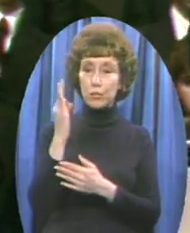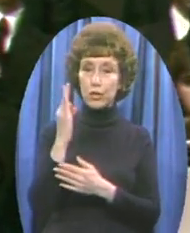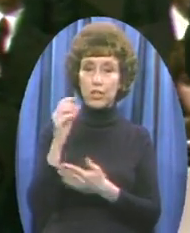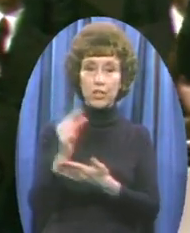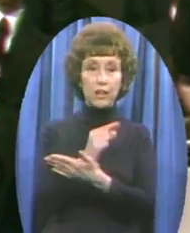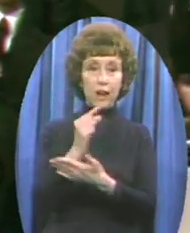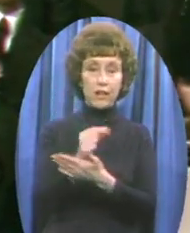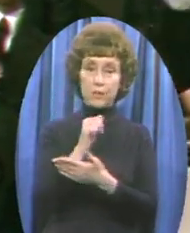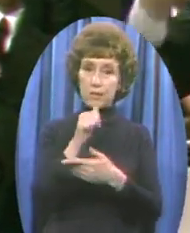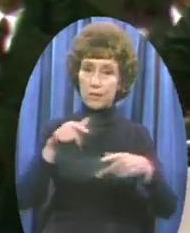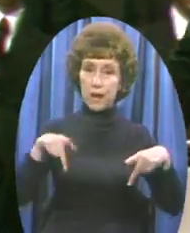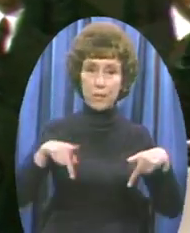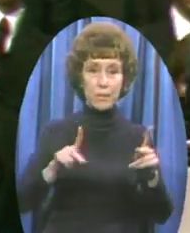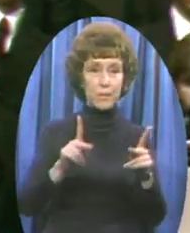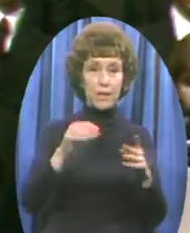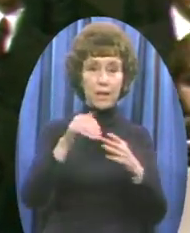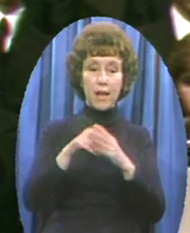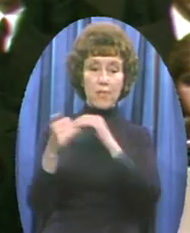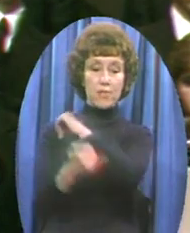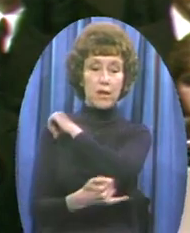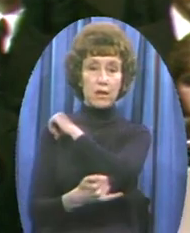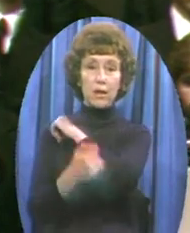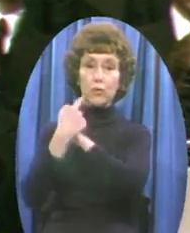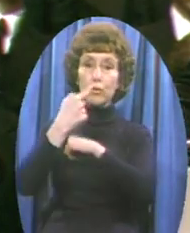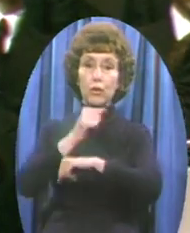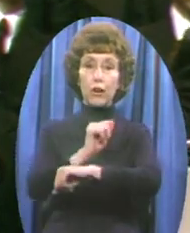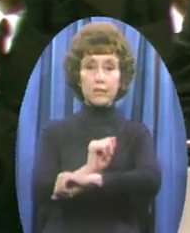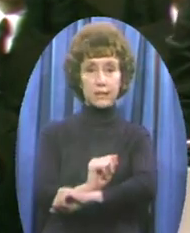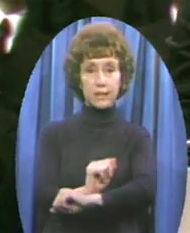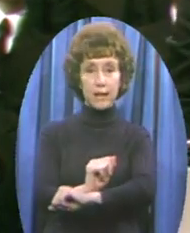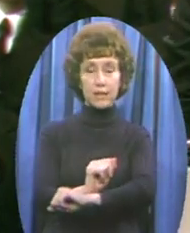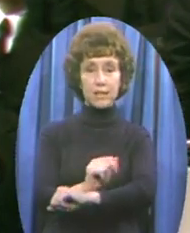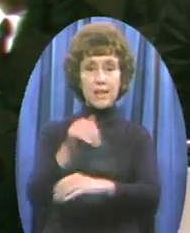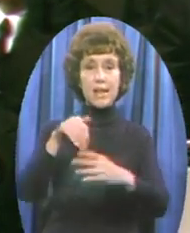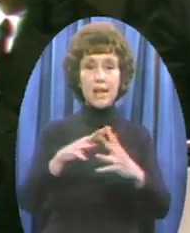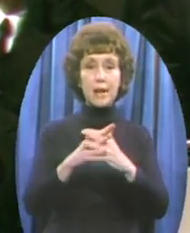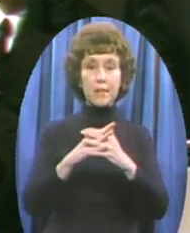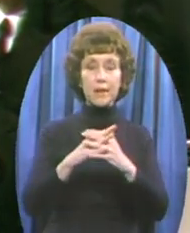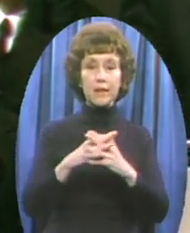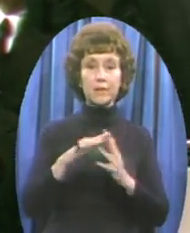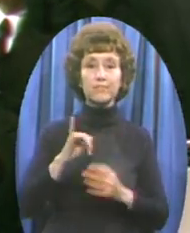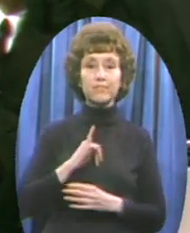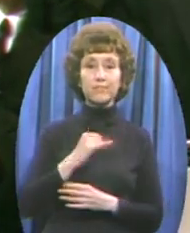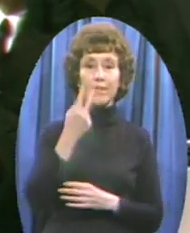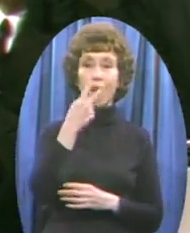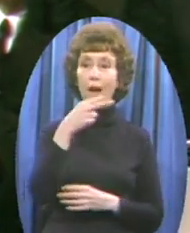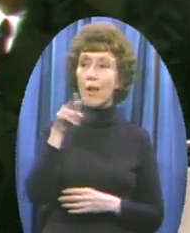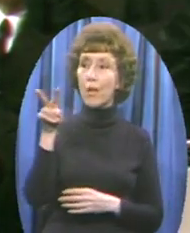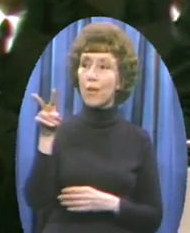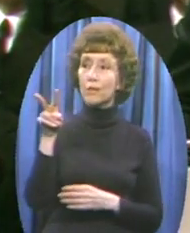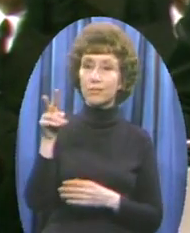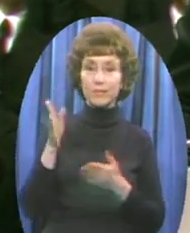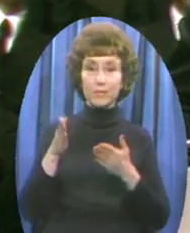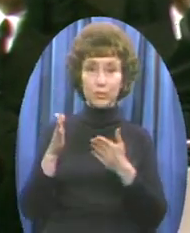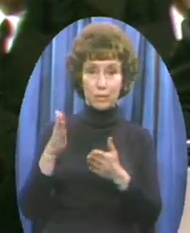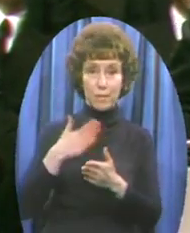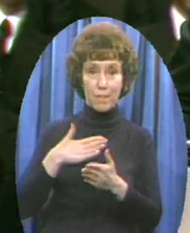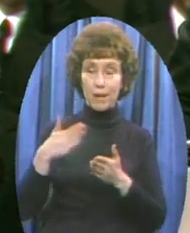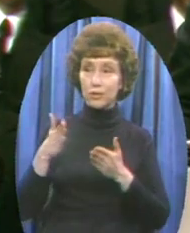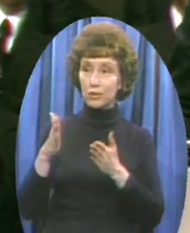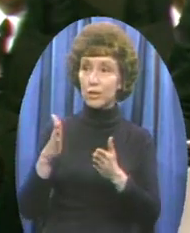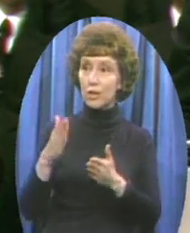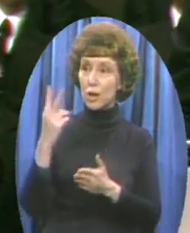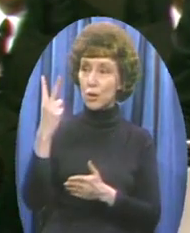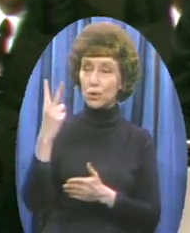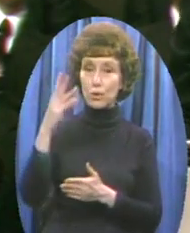those countries that are enslaved. In America, I looked up the street the other day. 2 boys were coming down the